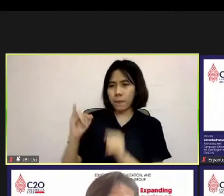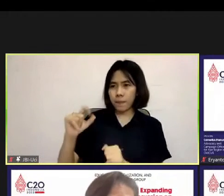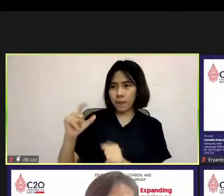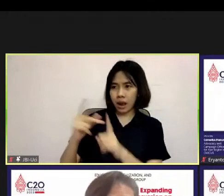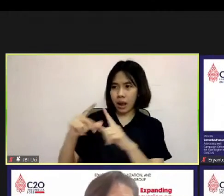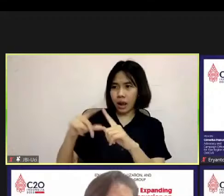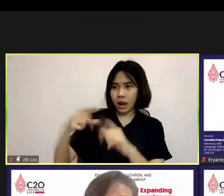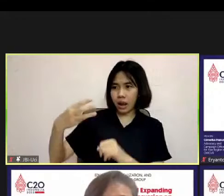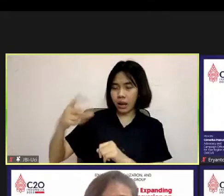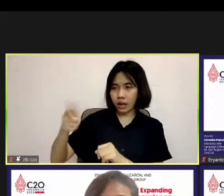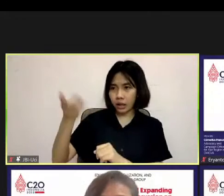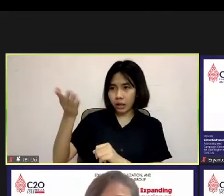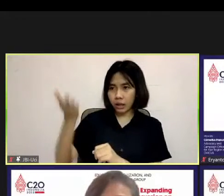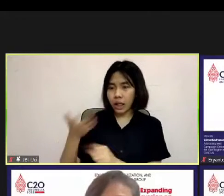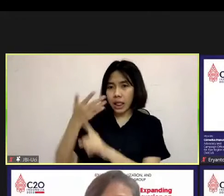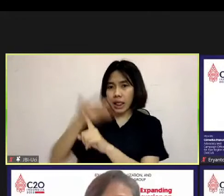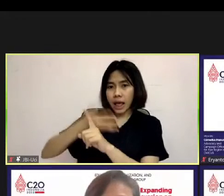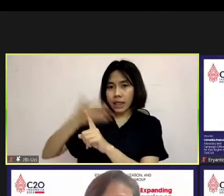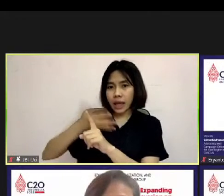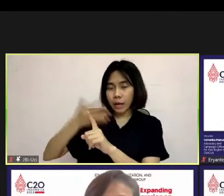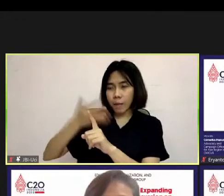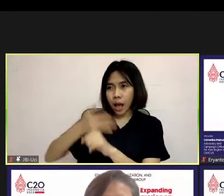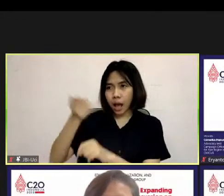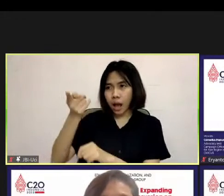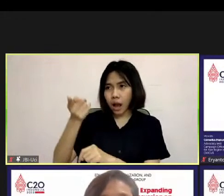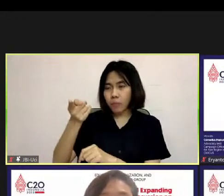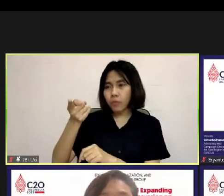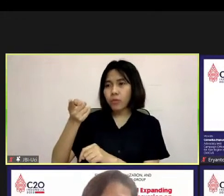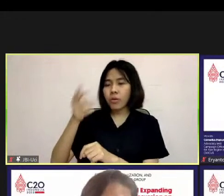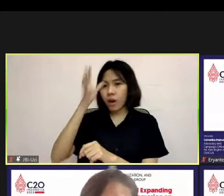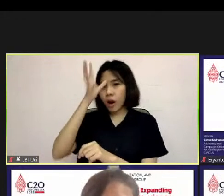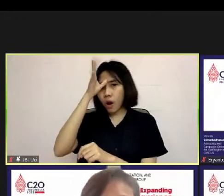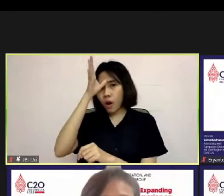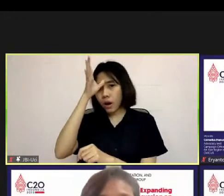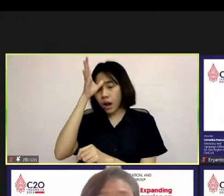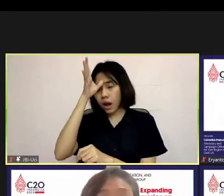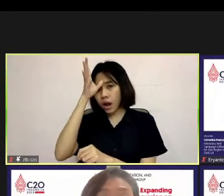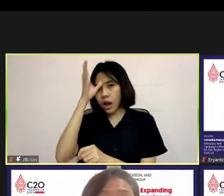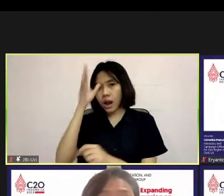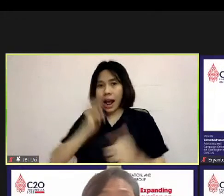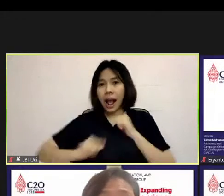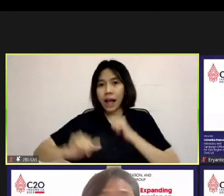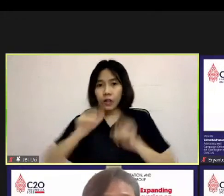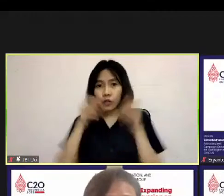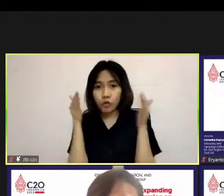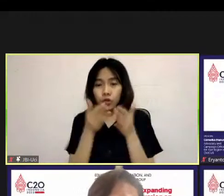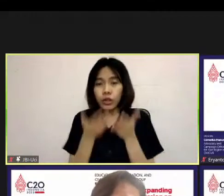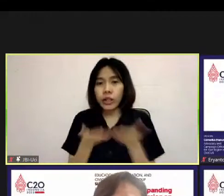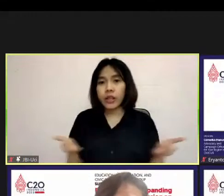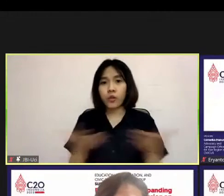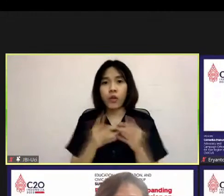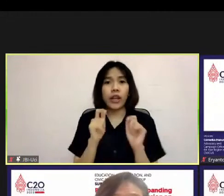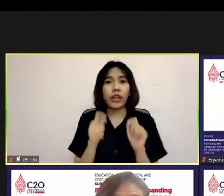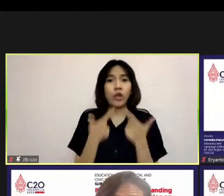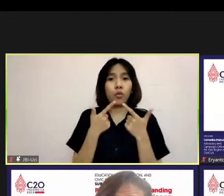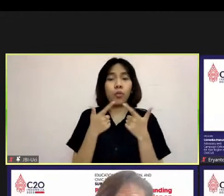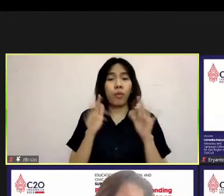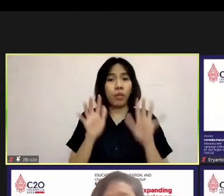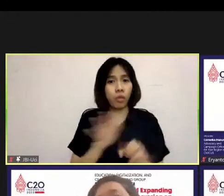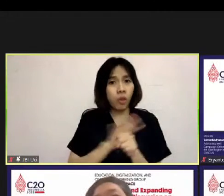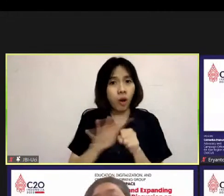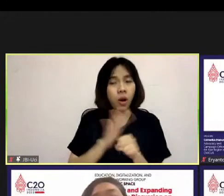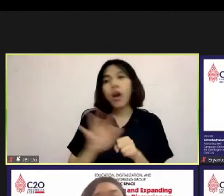the platform. So I have no idea, yeah, Mr. Michael, are you only the activist from environment